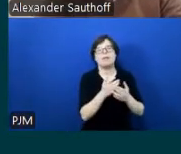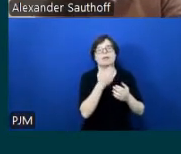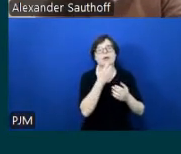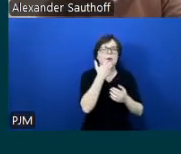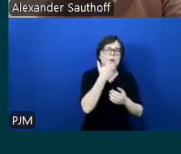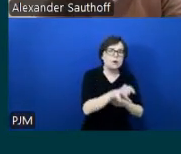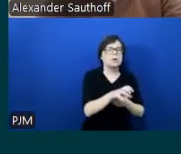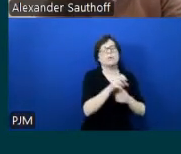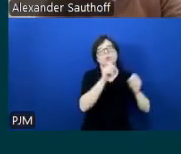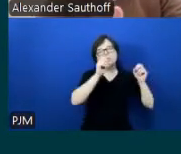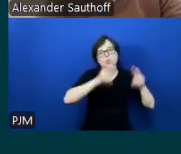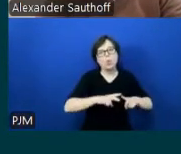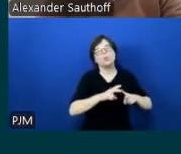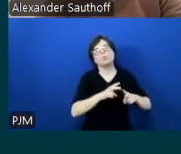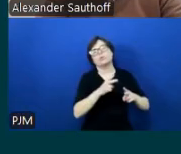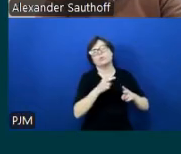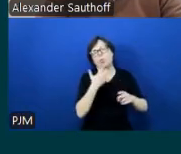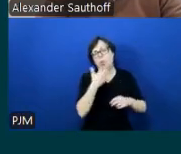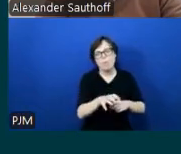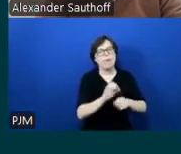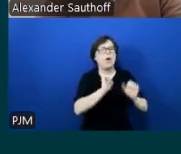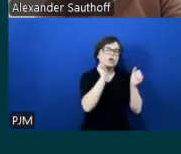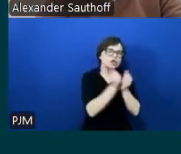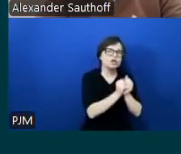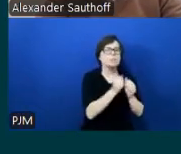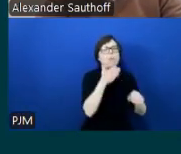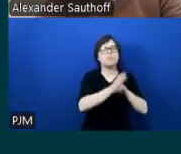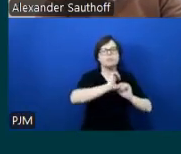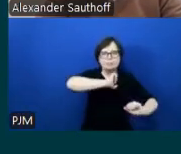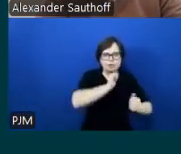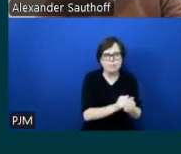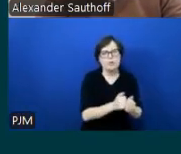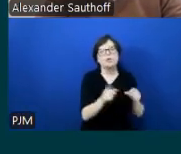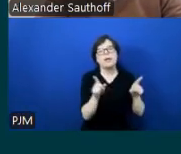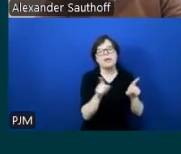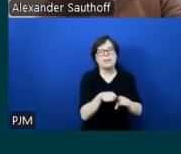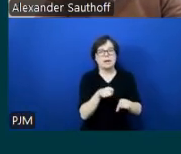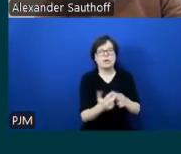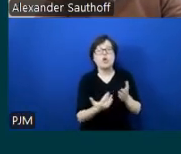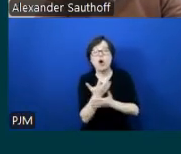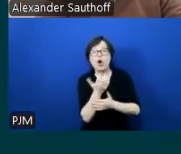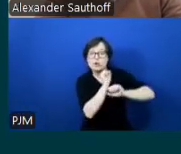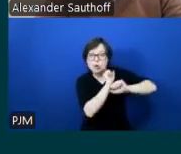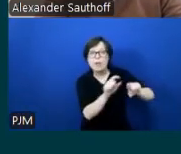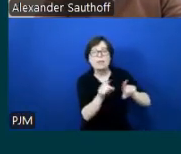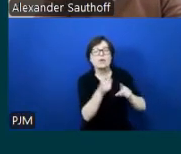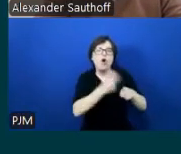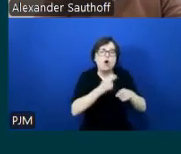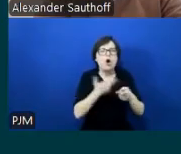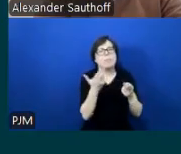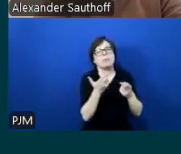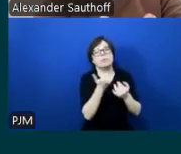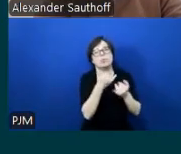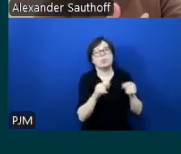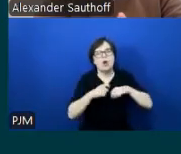frosts. There is the plant resistance, so the vulnerability to pests and diseases, and also the potential